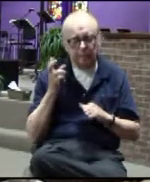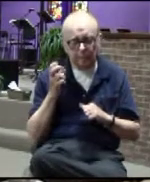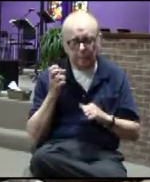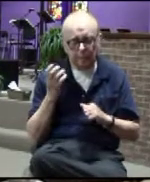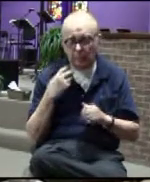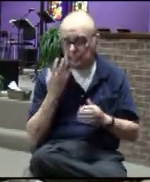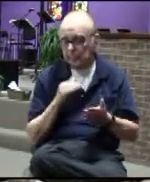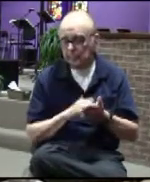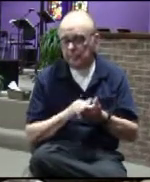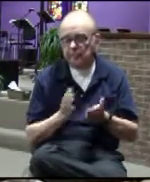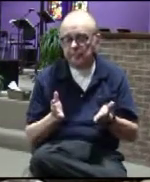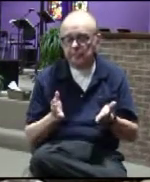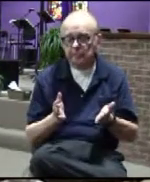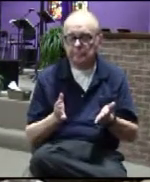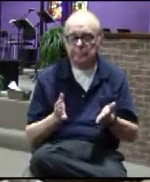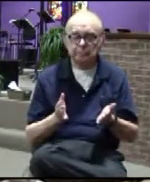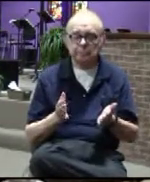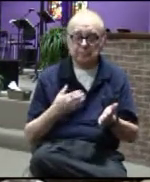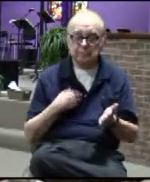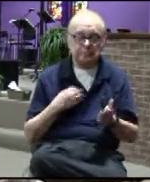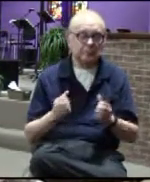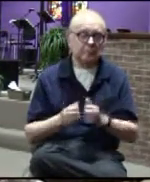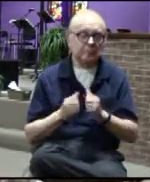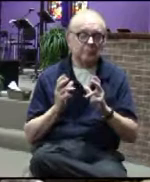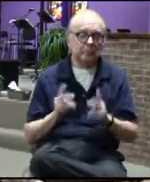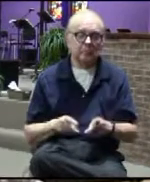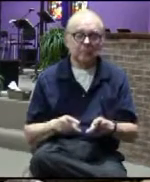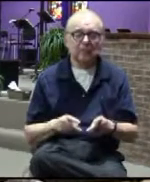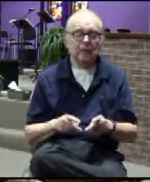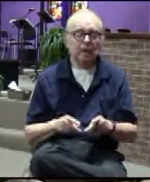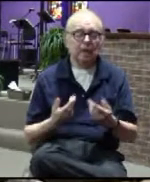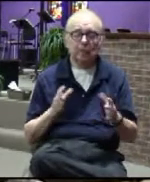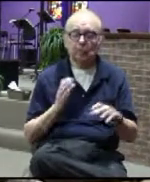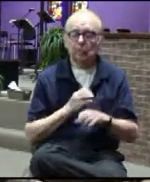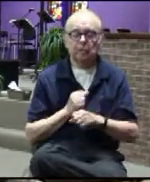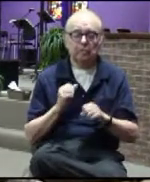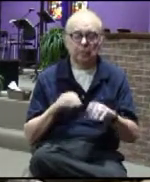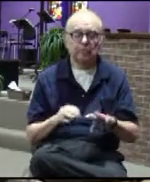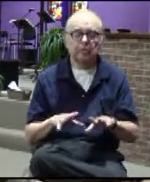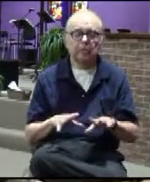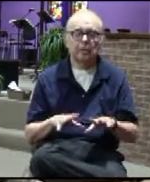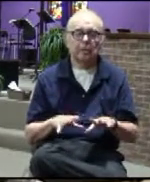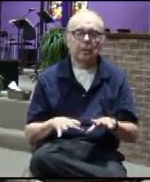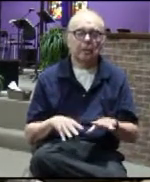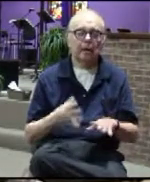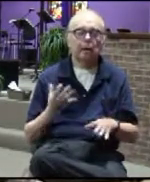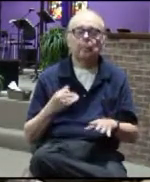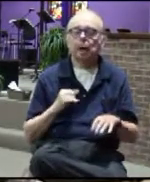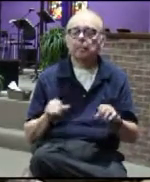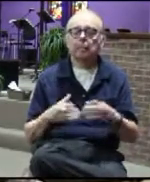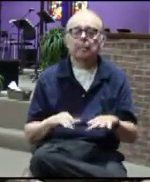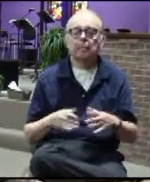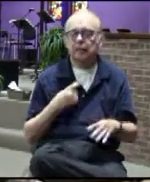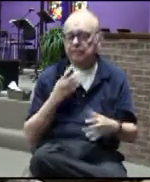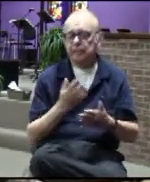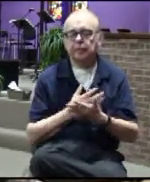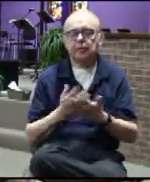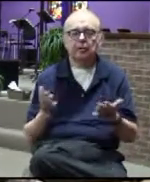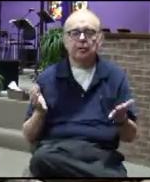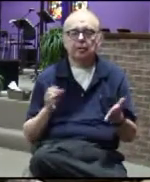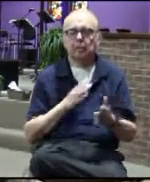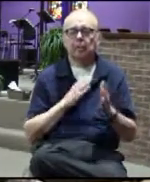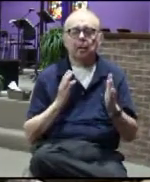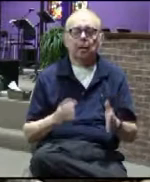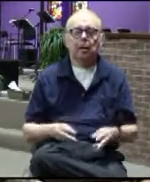I don't know about you all but I am a competitive person I do not like to lose that's why I don't play games and may I say to you this